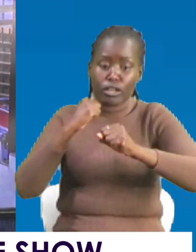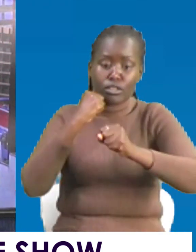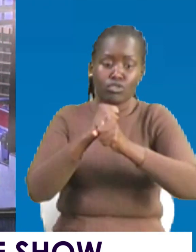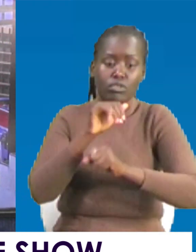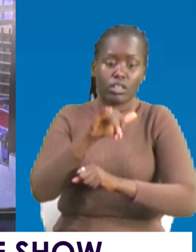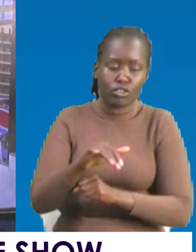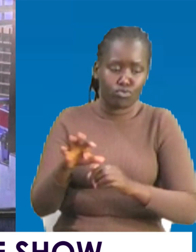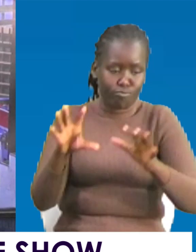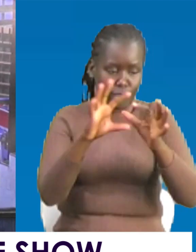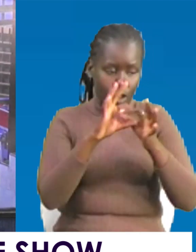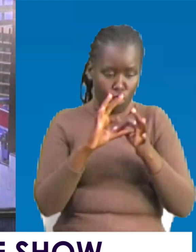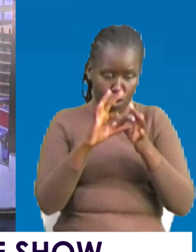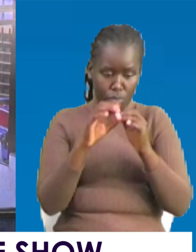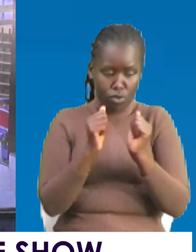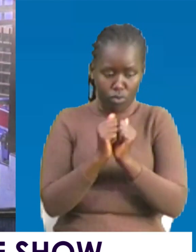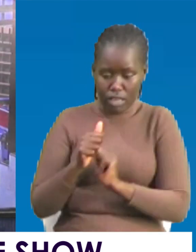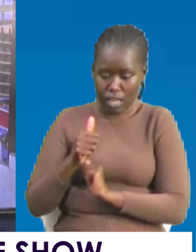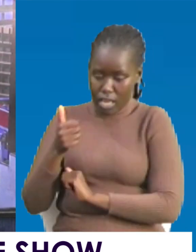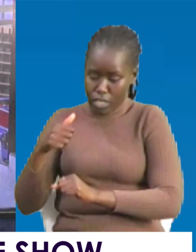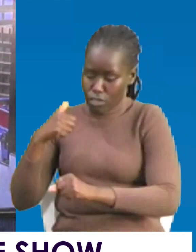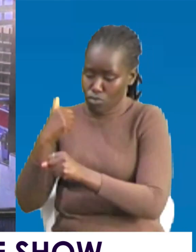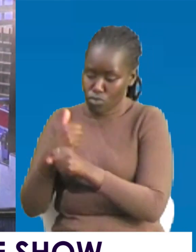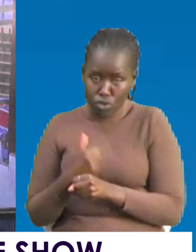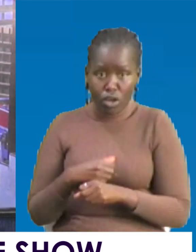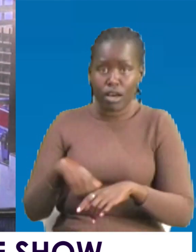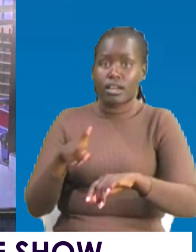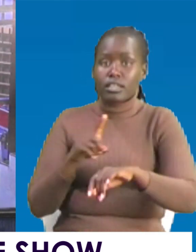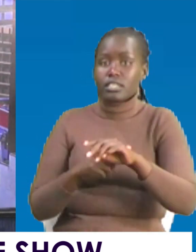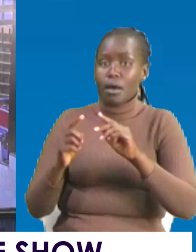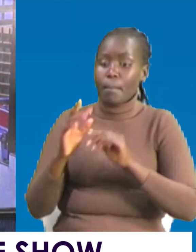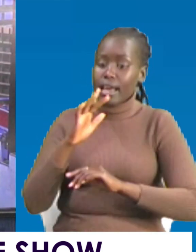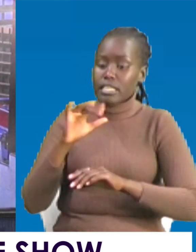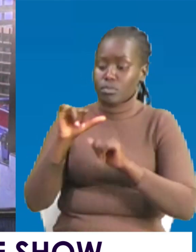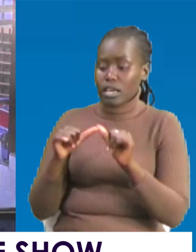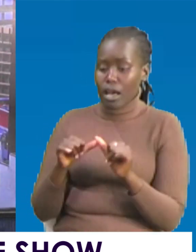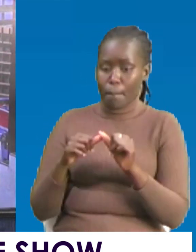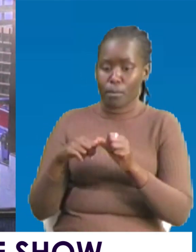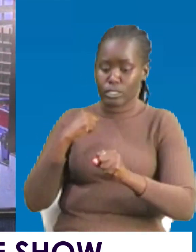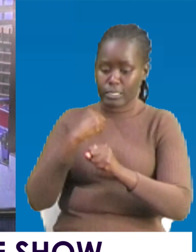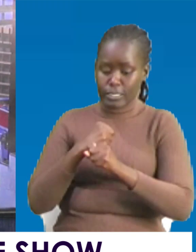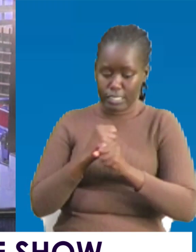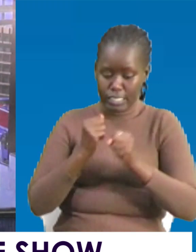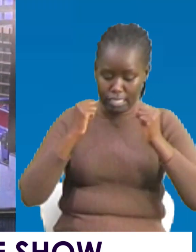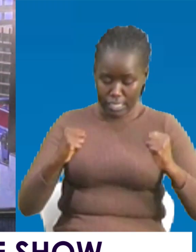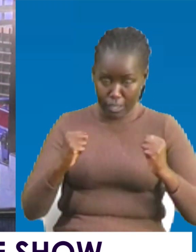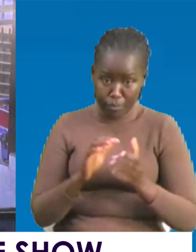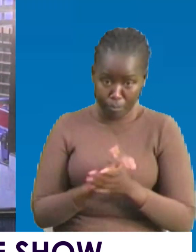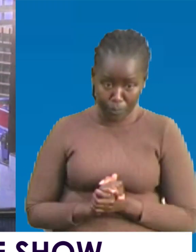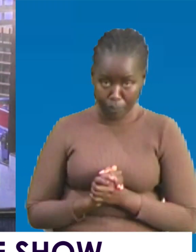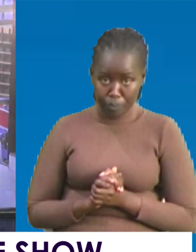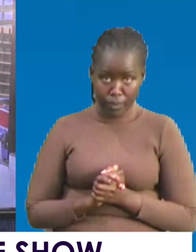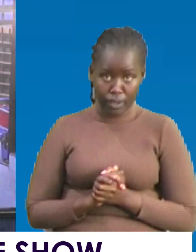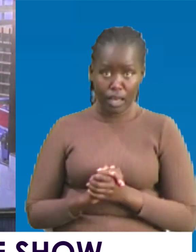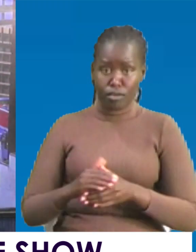can collaborate with each other to do it. When I speak about hard work, I speak about resilience of the young